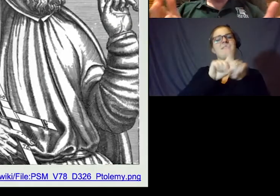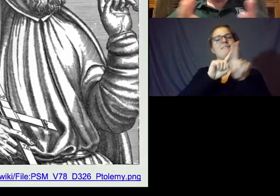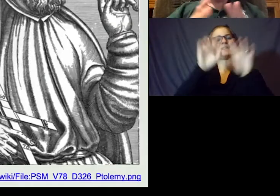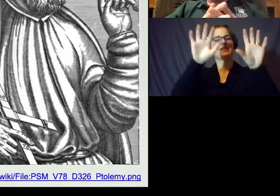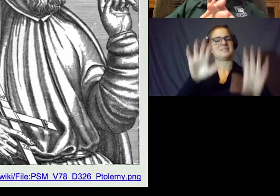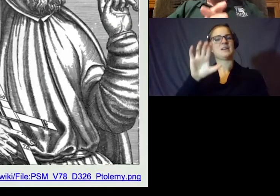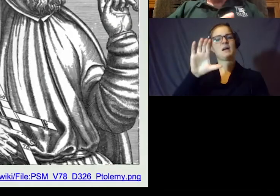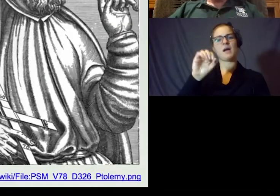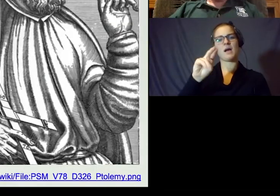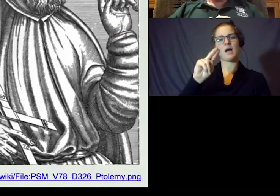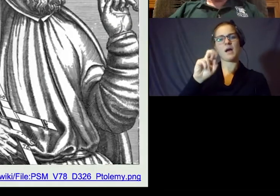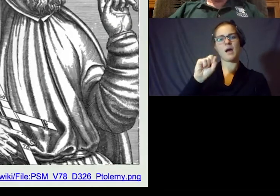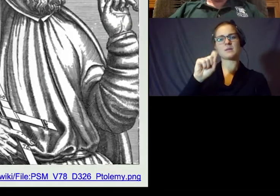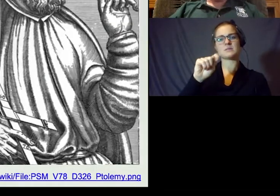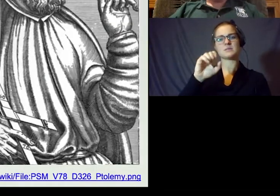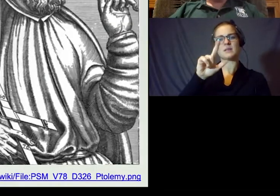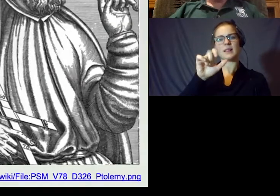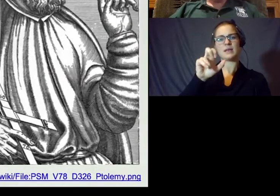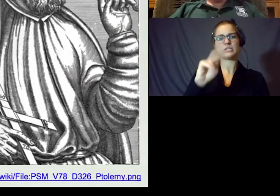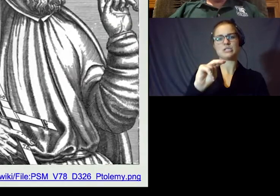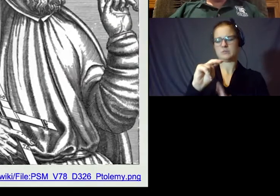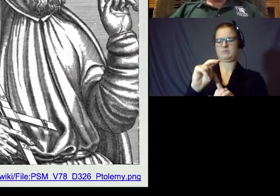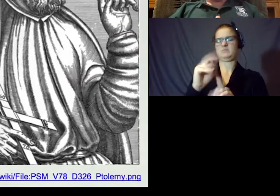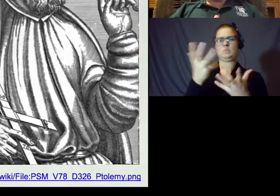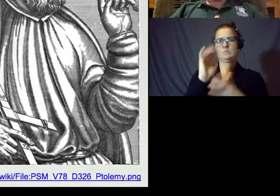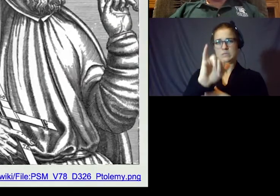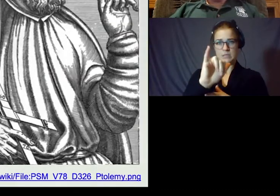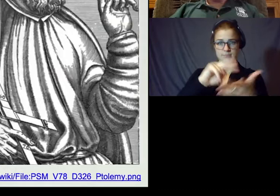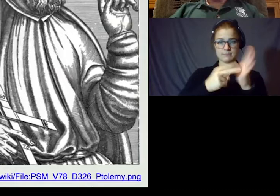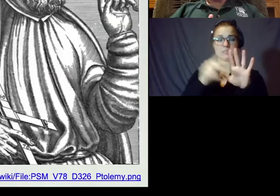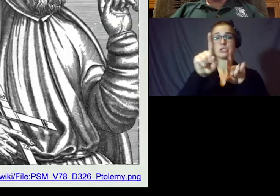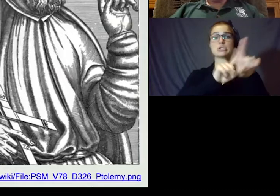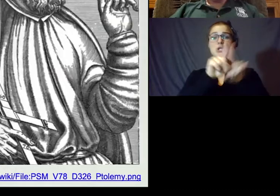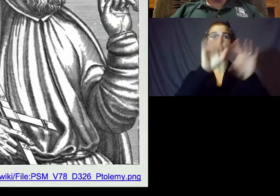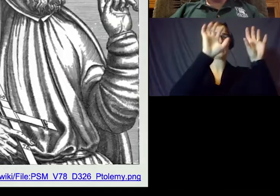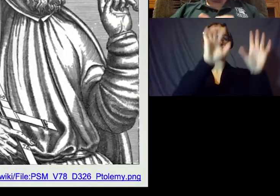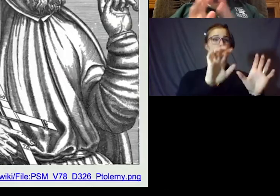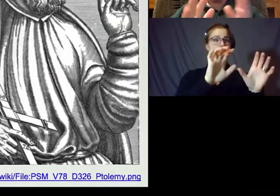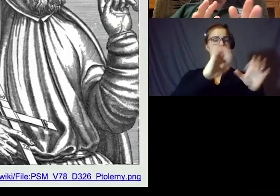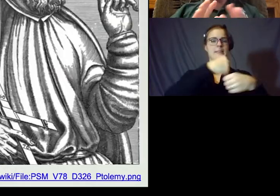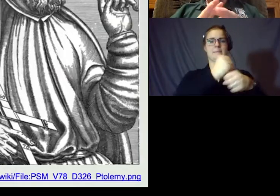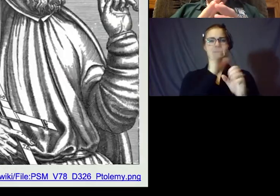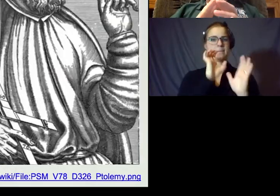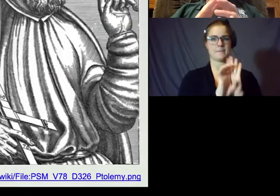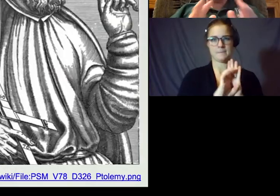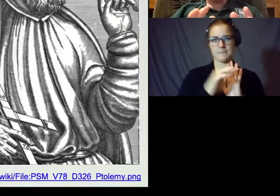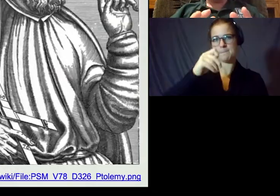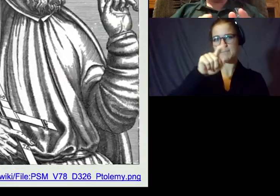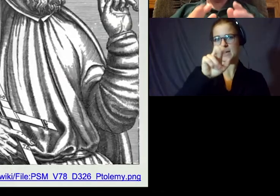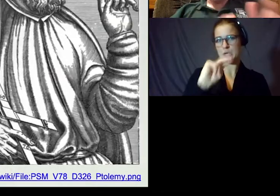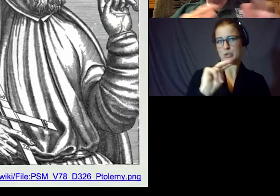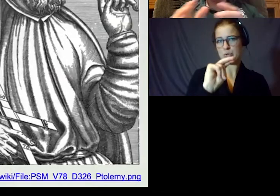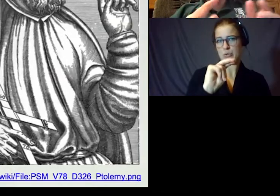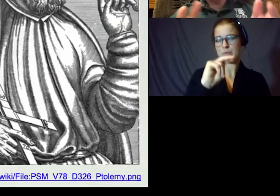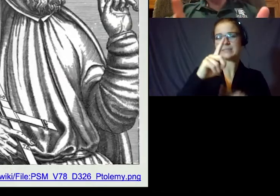what's a constellation? It is a group of stars that forms a pattern in the sky. That pattern depends completely on